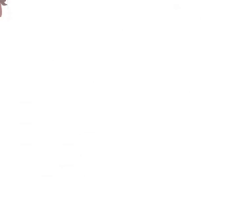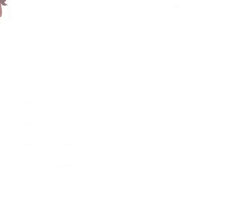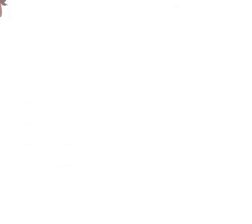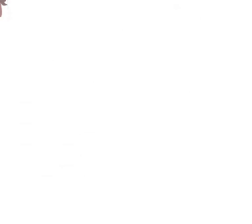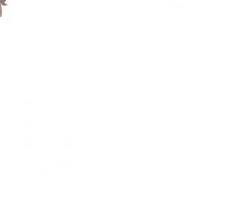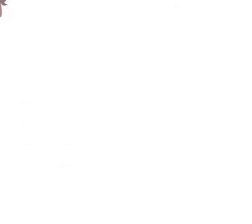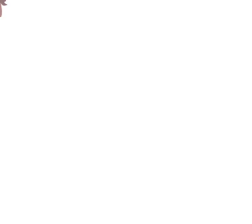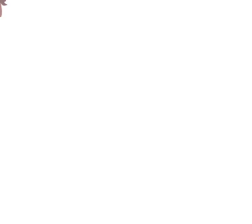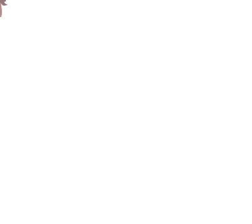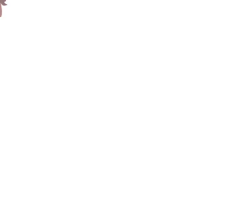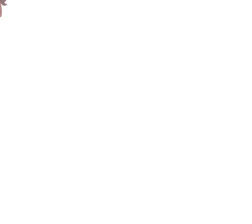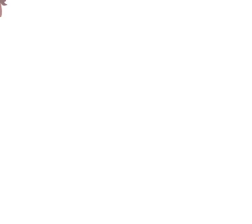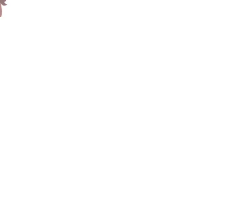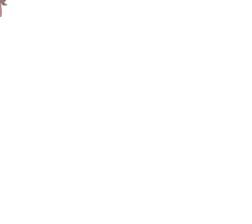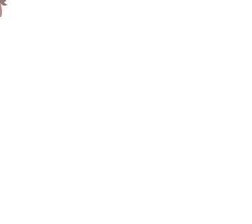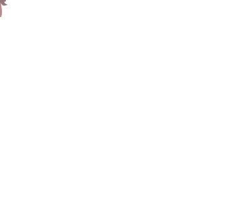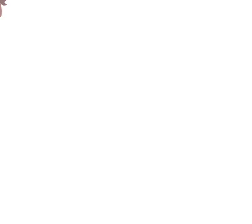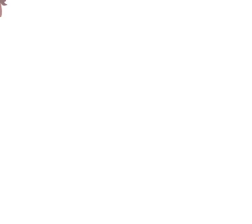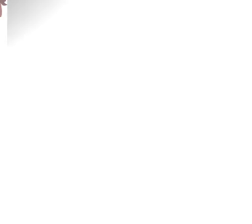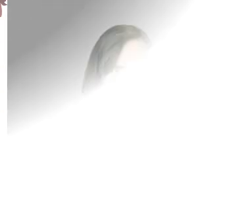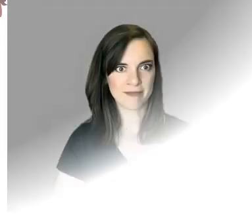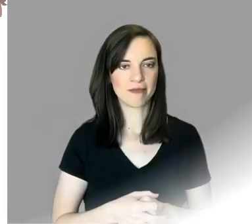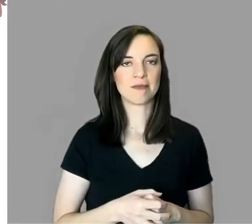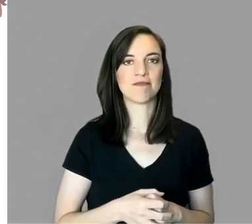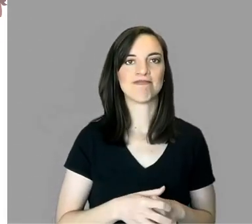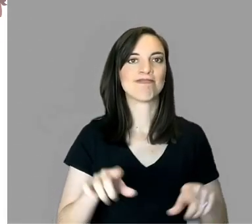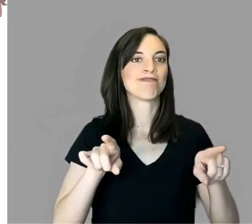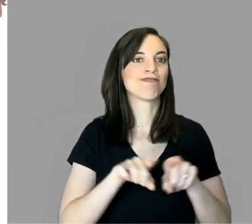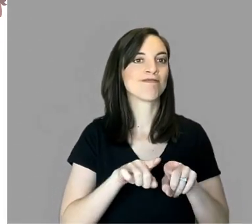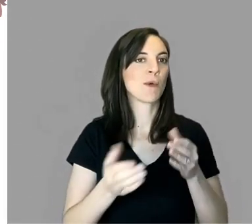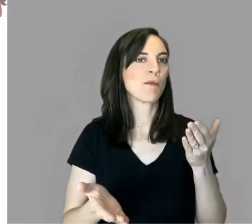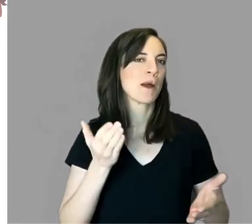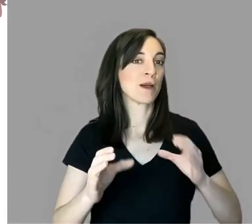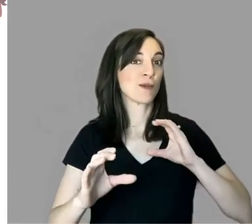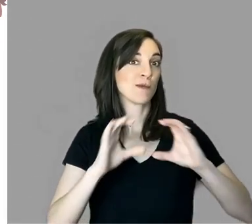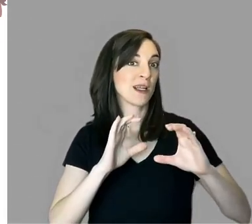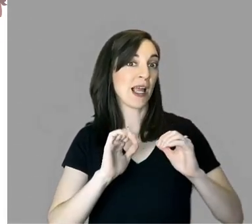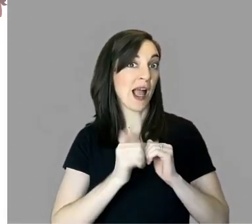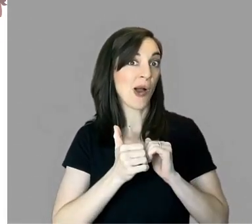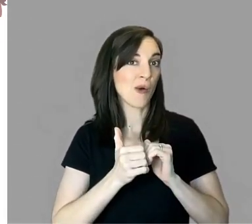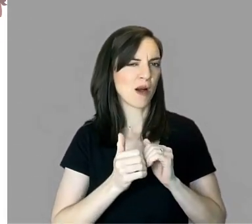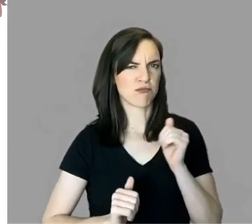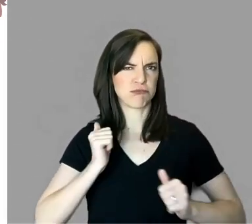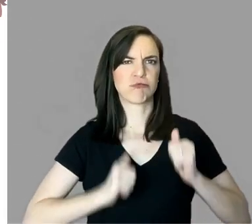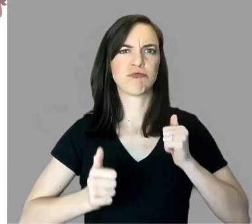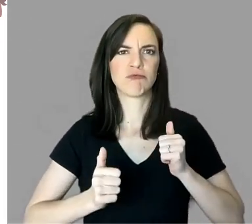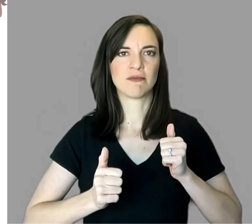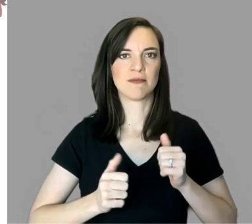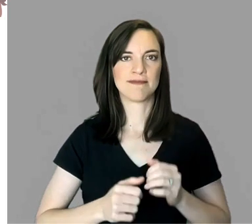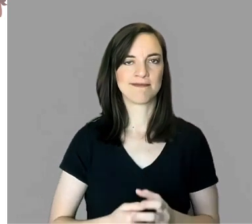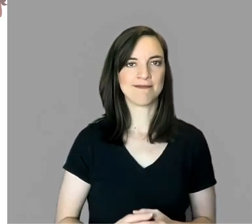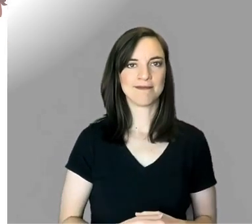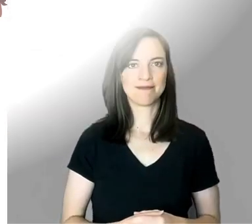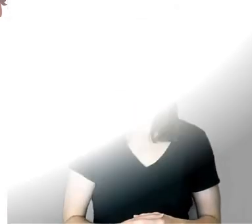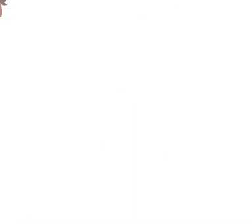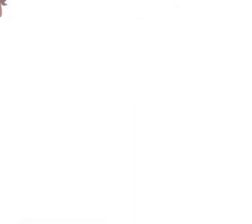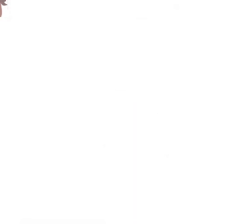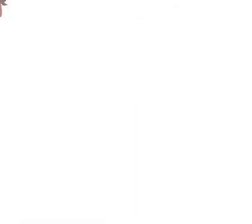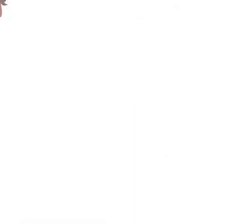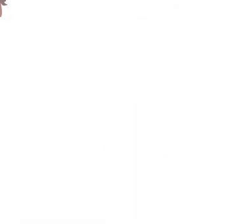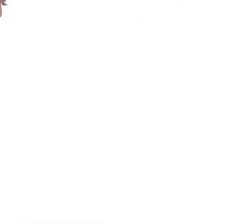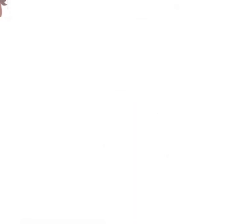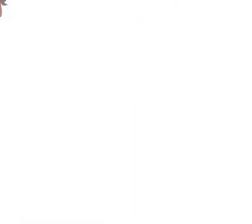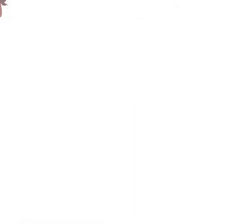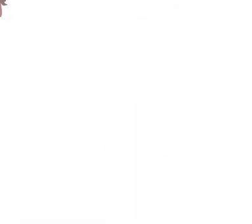of events that may be difficult for others to perceive or relate to. They also may engage in aggressive behaviors as a way to